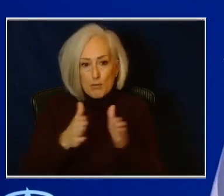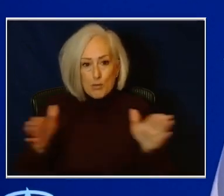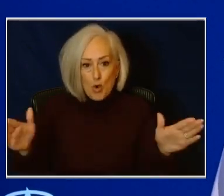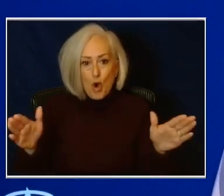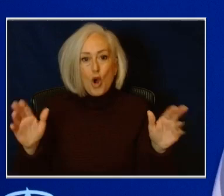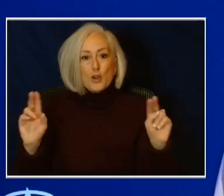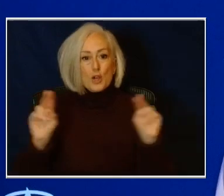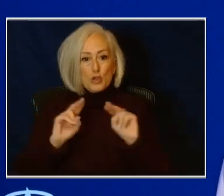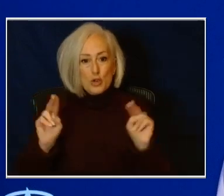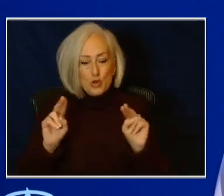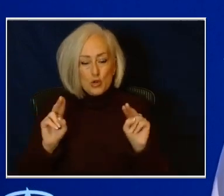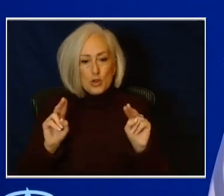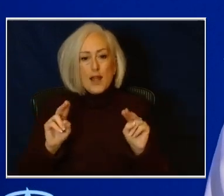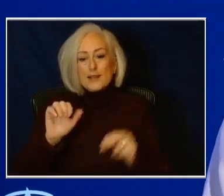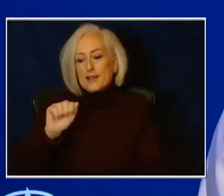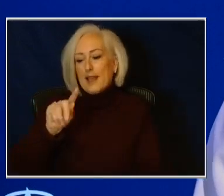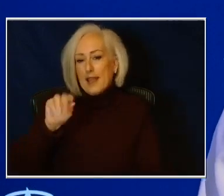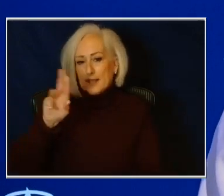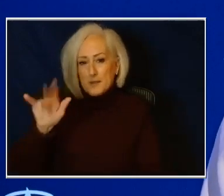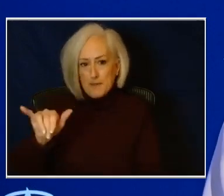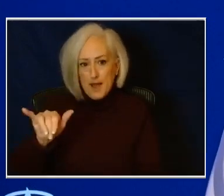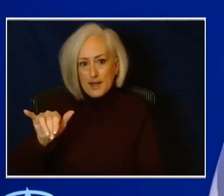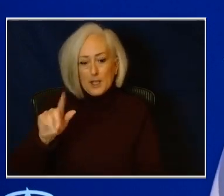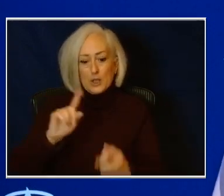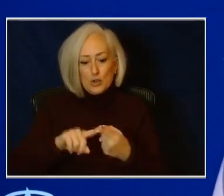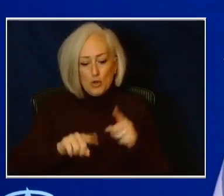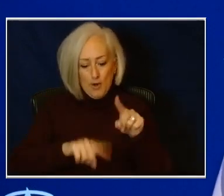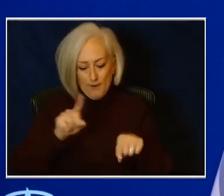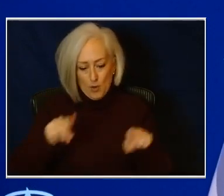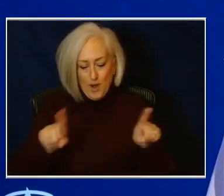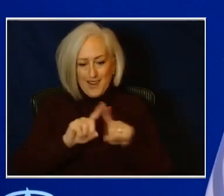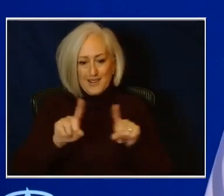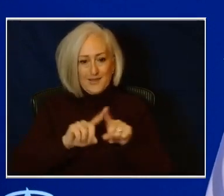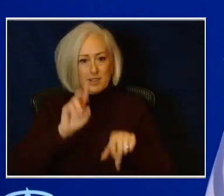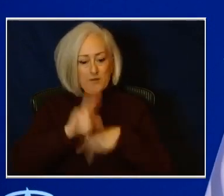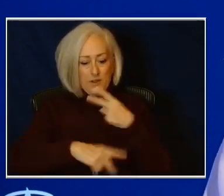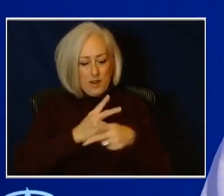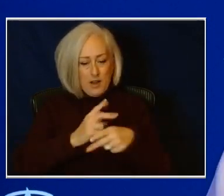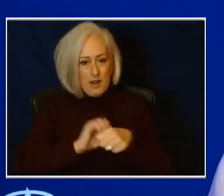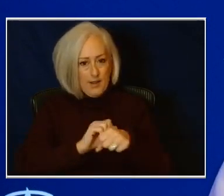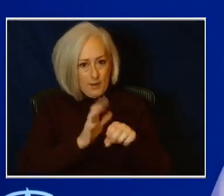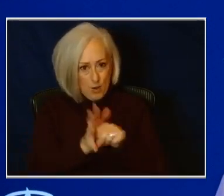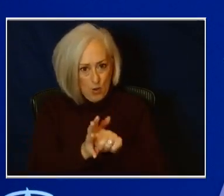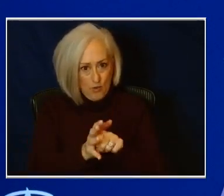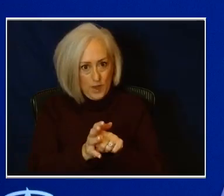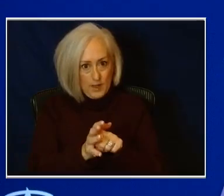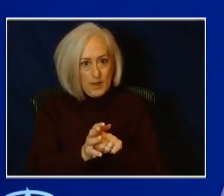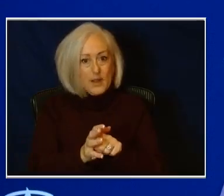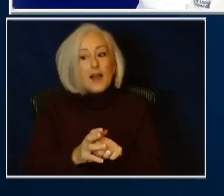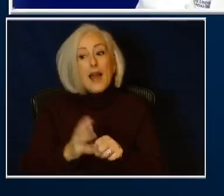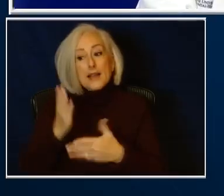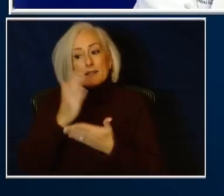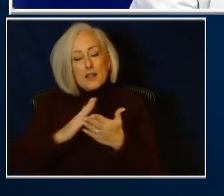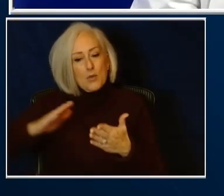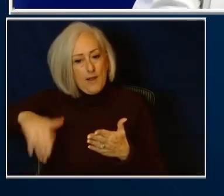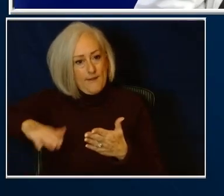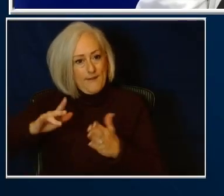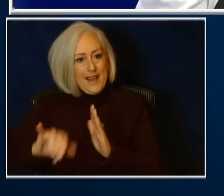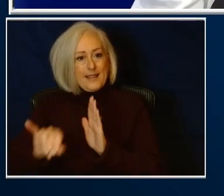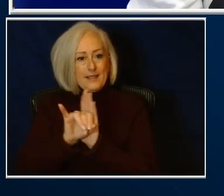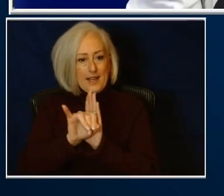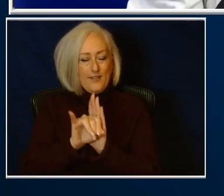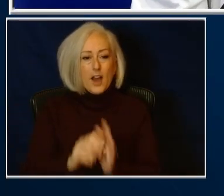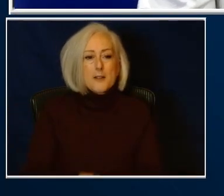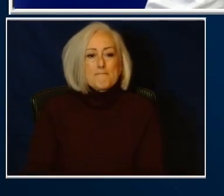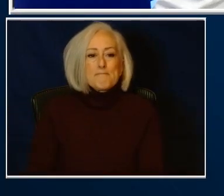those variants that we have identified now, and more than likely variants that we haven't even identified at this point. Yeah, it'll be a